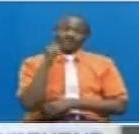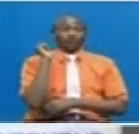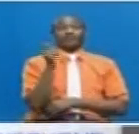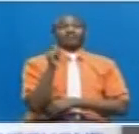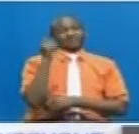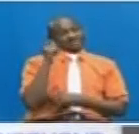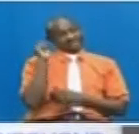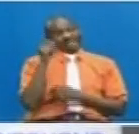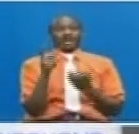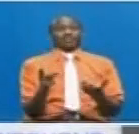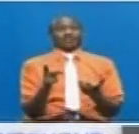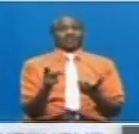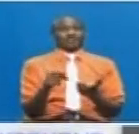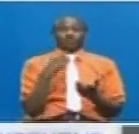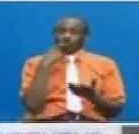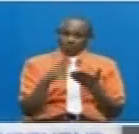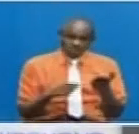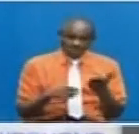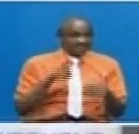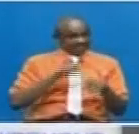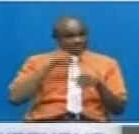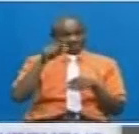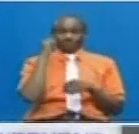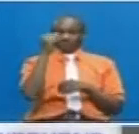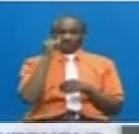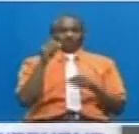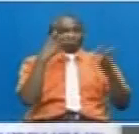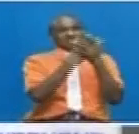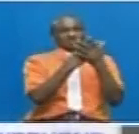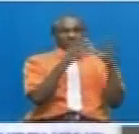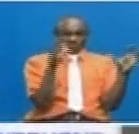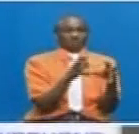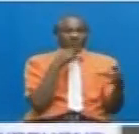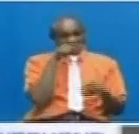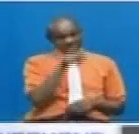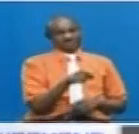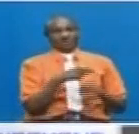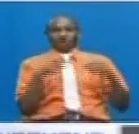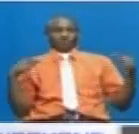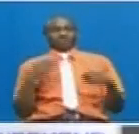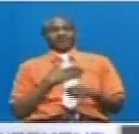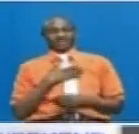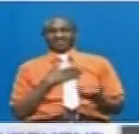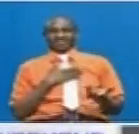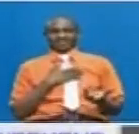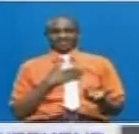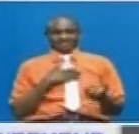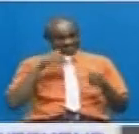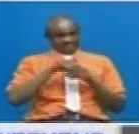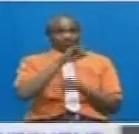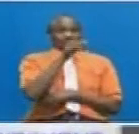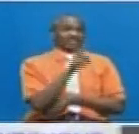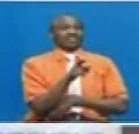Mm-hmm. And so when you put him in the political prison, you see him as a rival within the